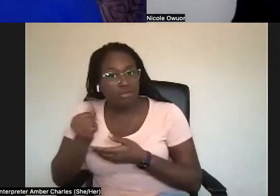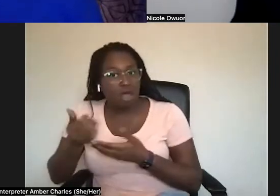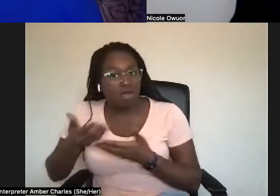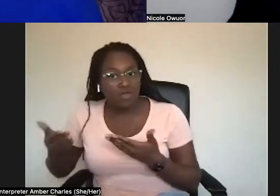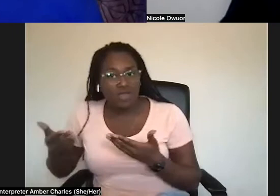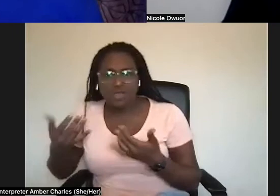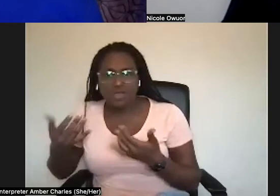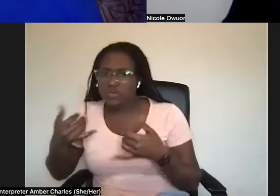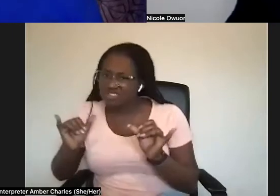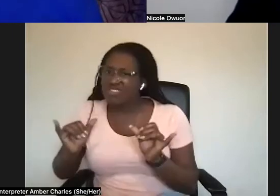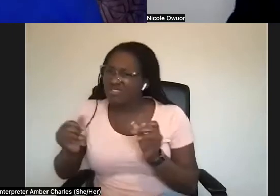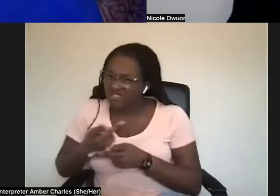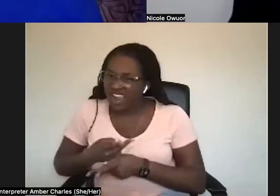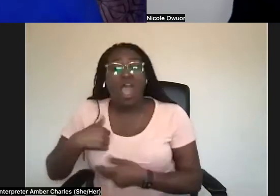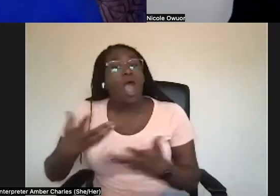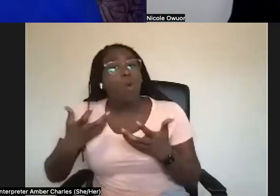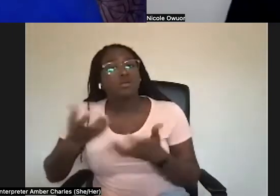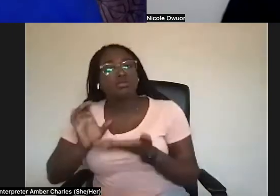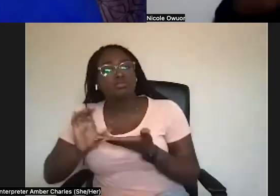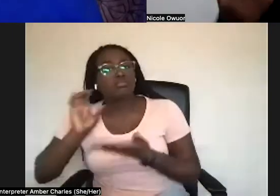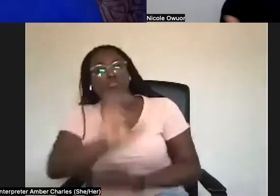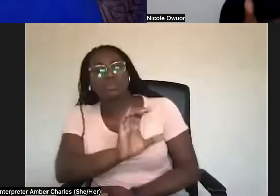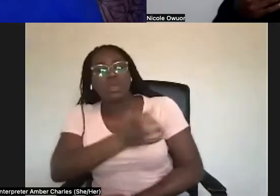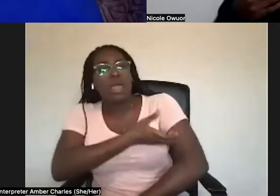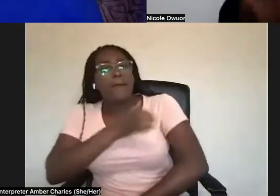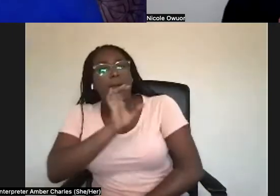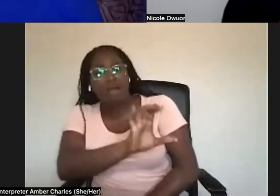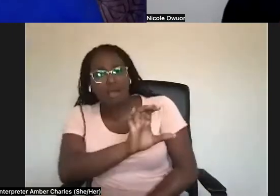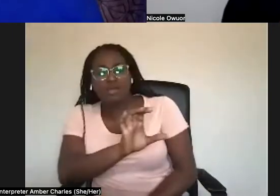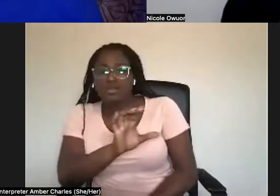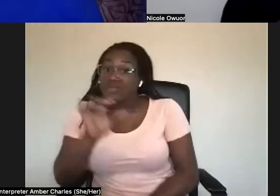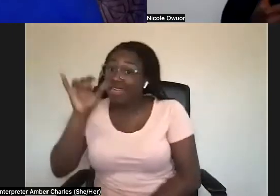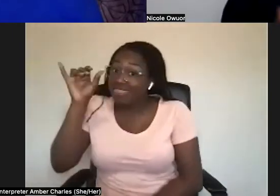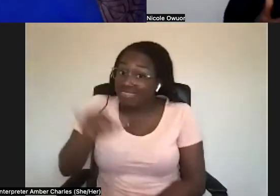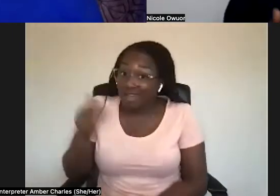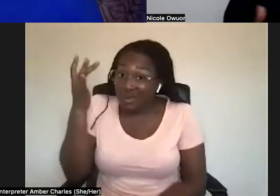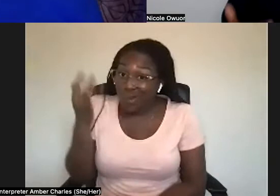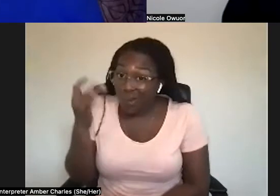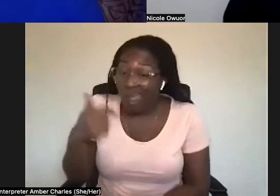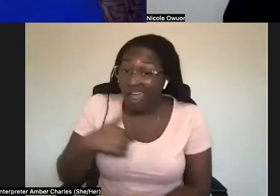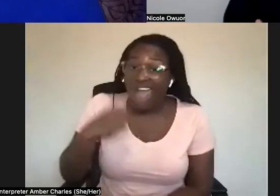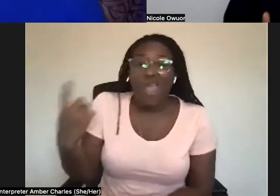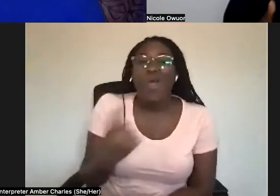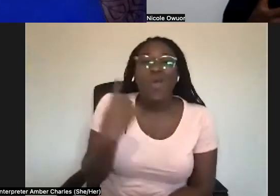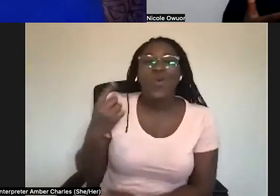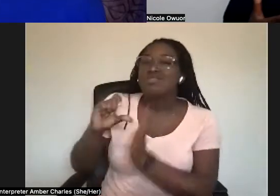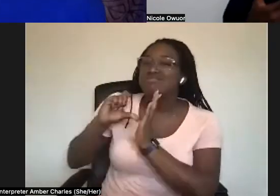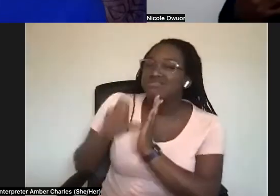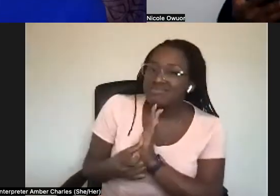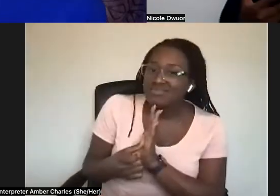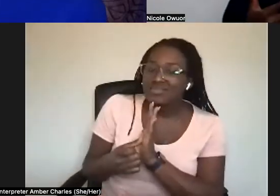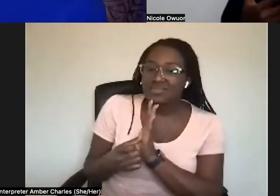And I want to empower you. So that is why I always have to emphasize the level